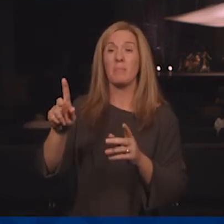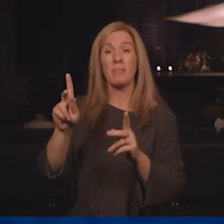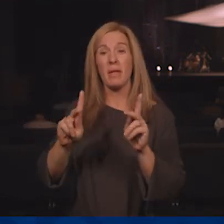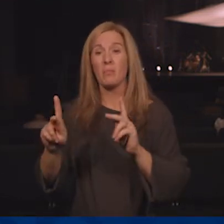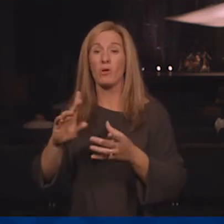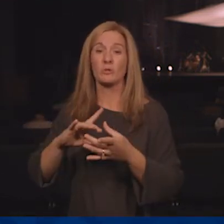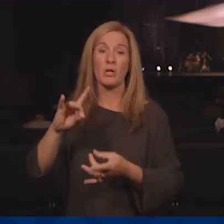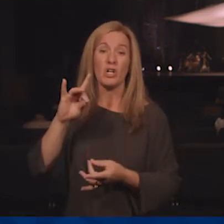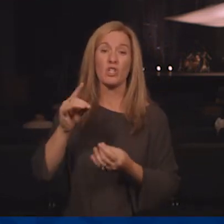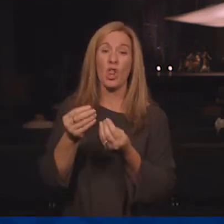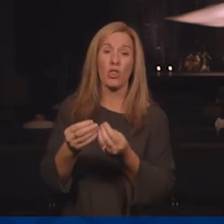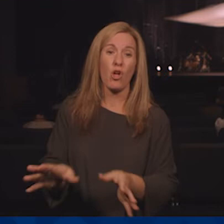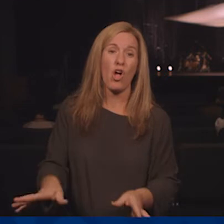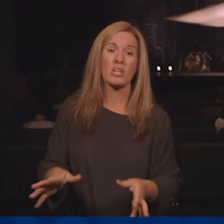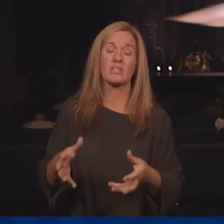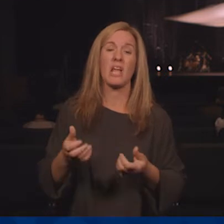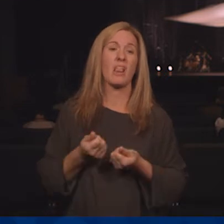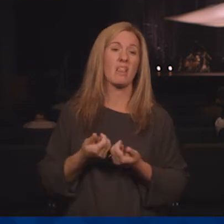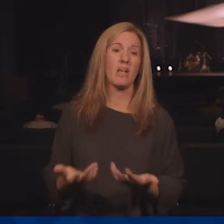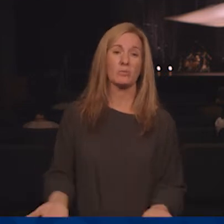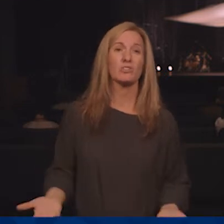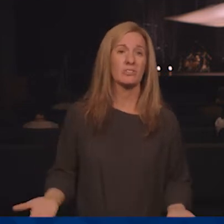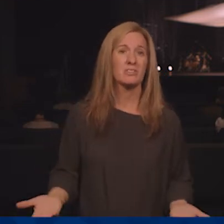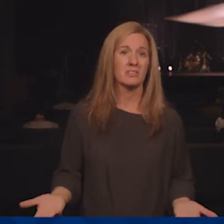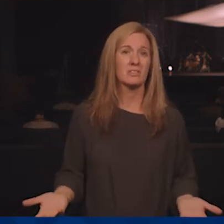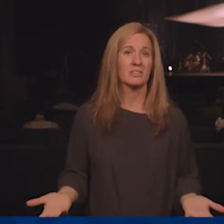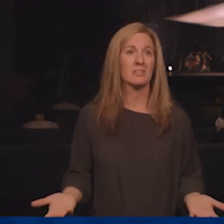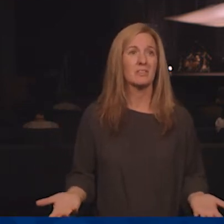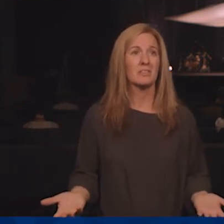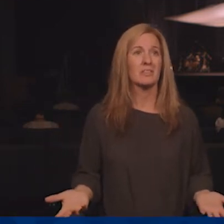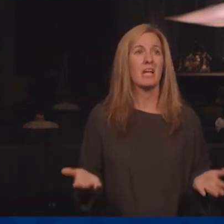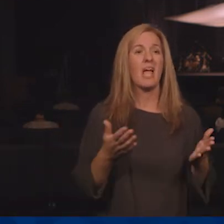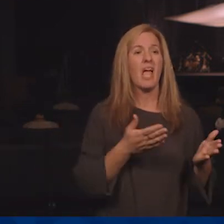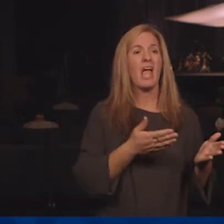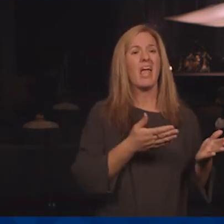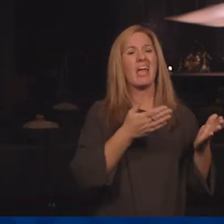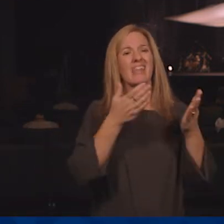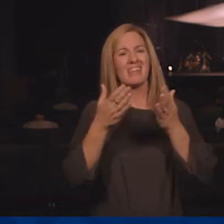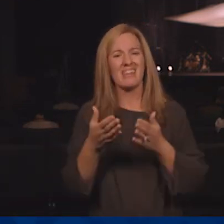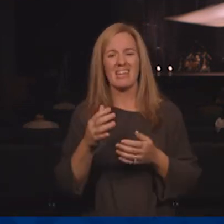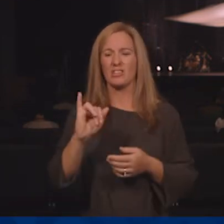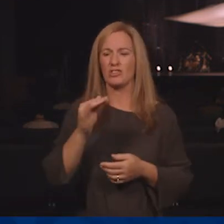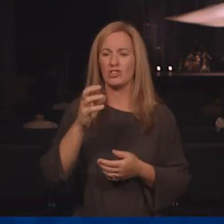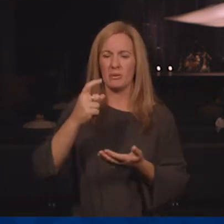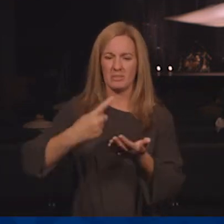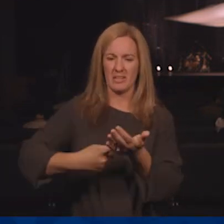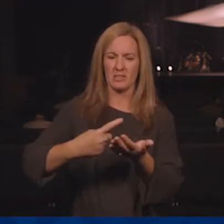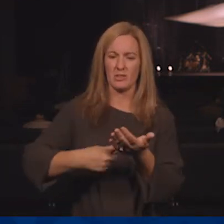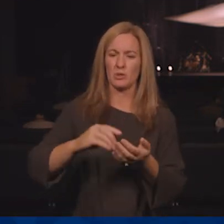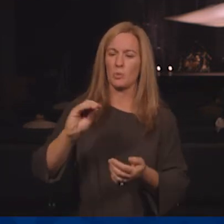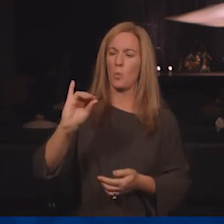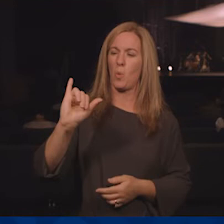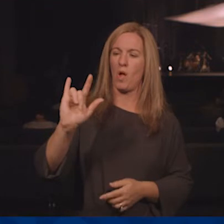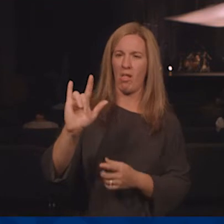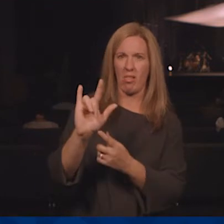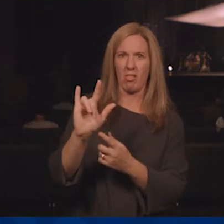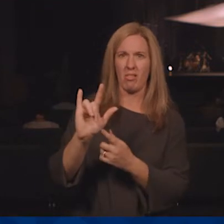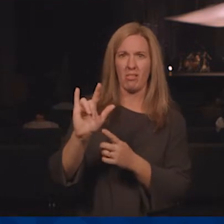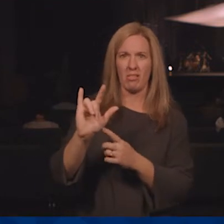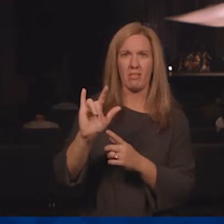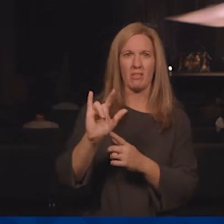Then James moves into this business about the oil. What does he mean about the oil? If any one of you is